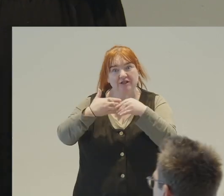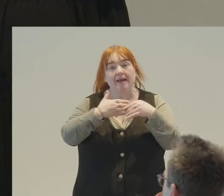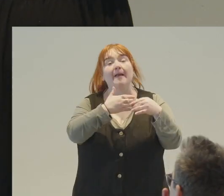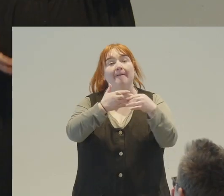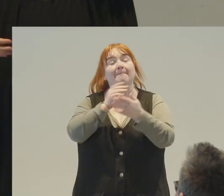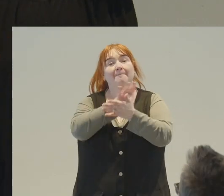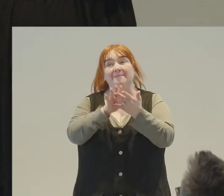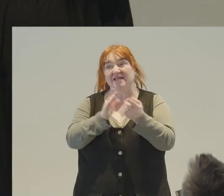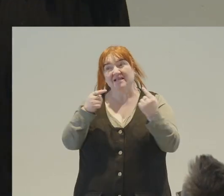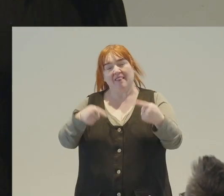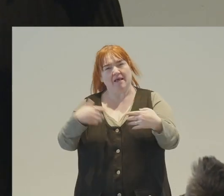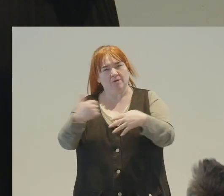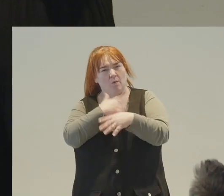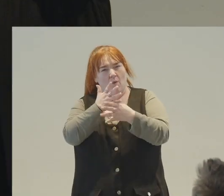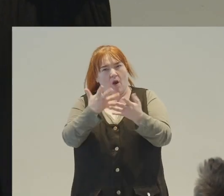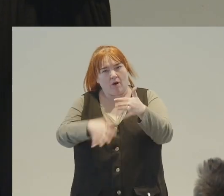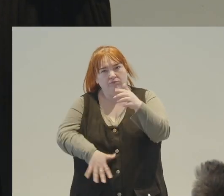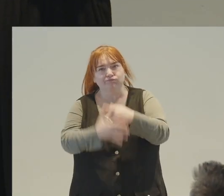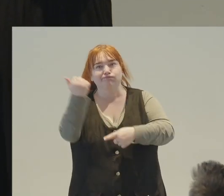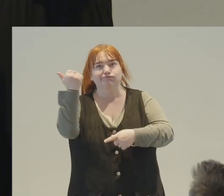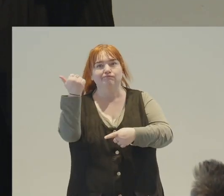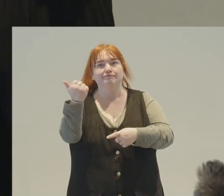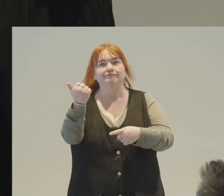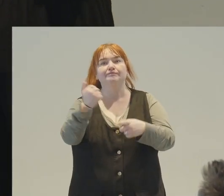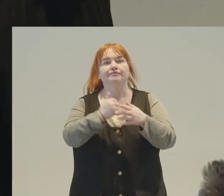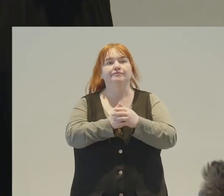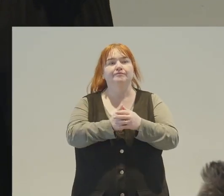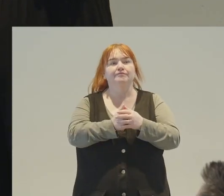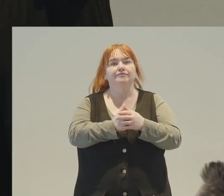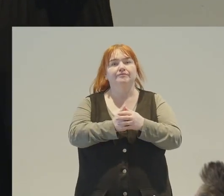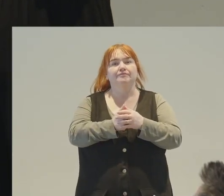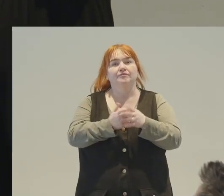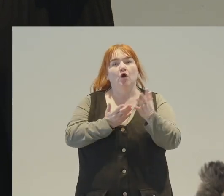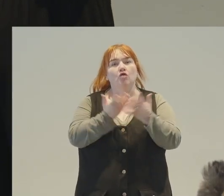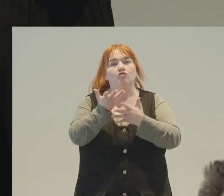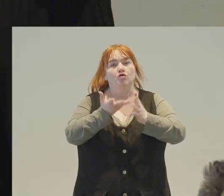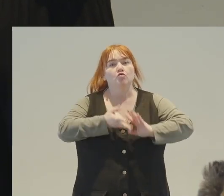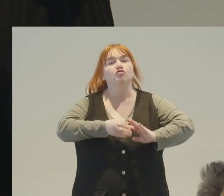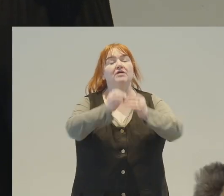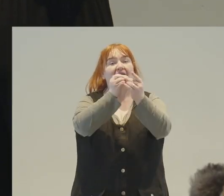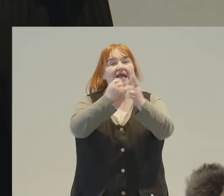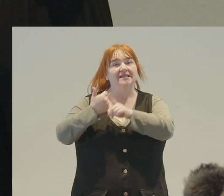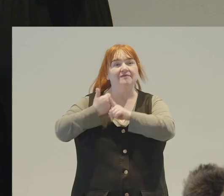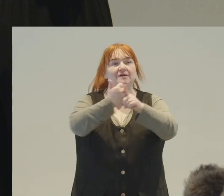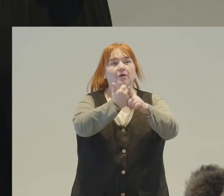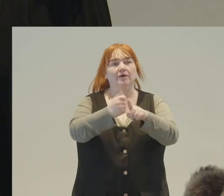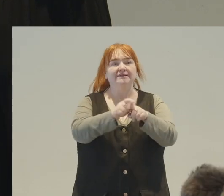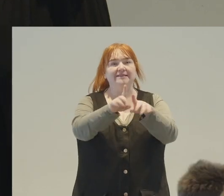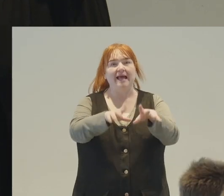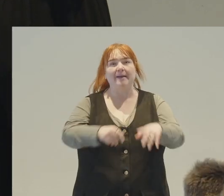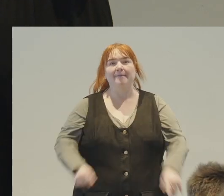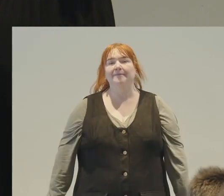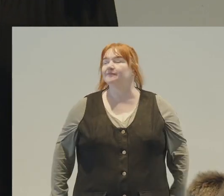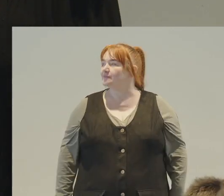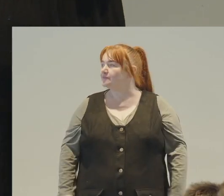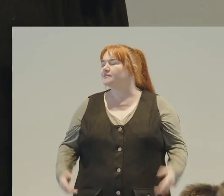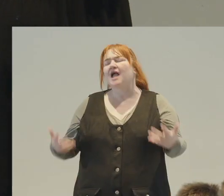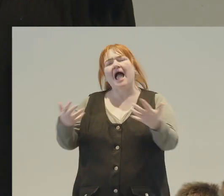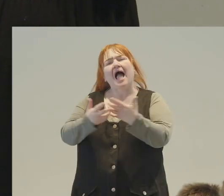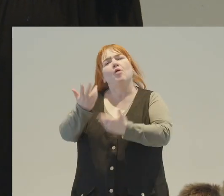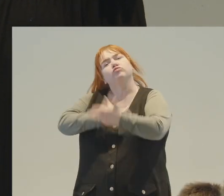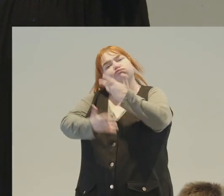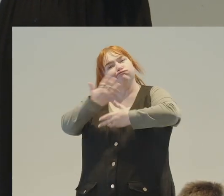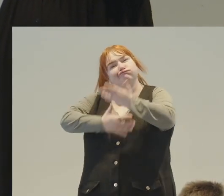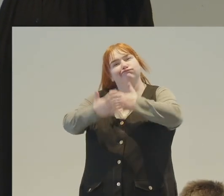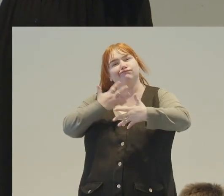work and can make work accessible, creative support is another one. How would you describe